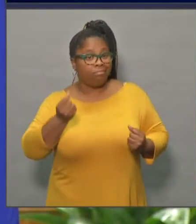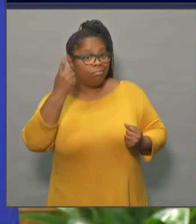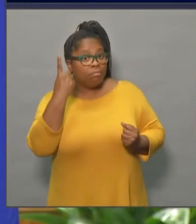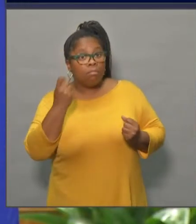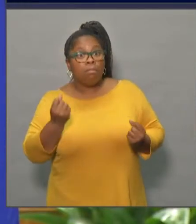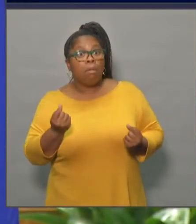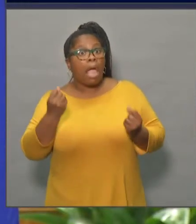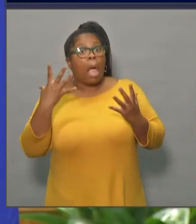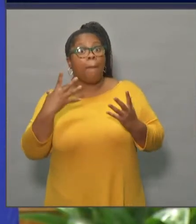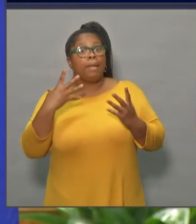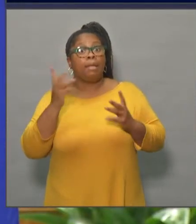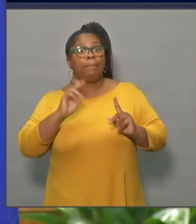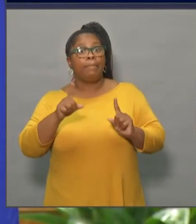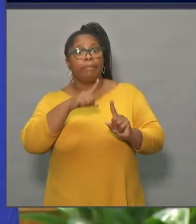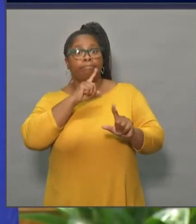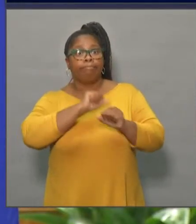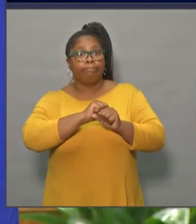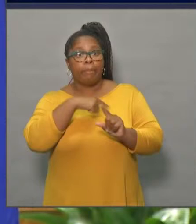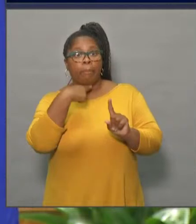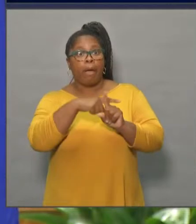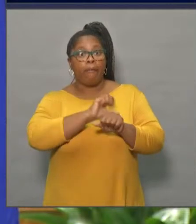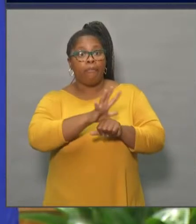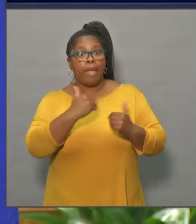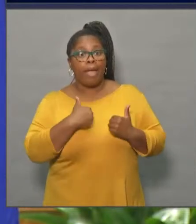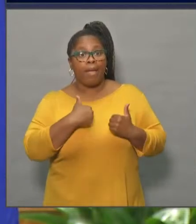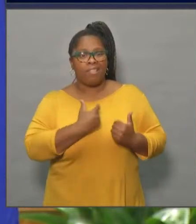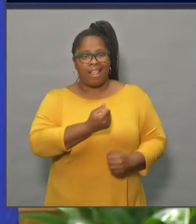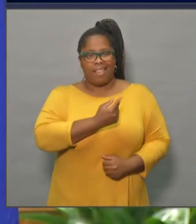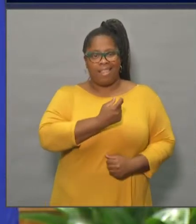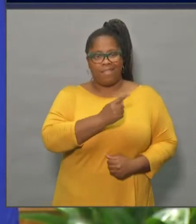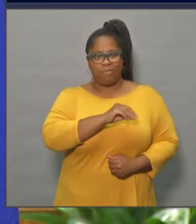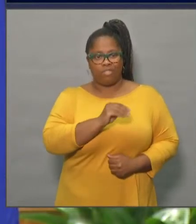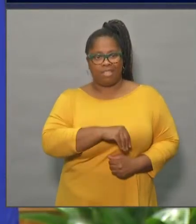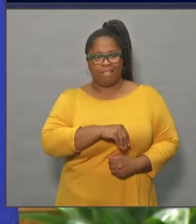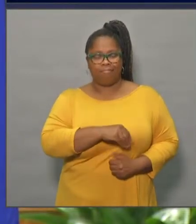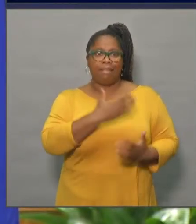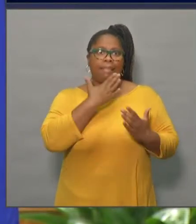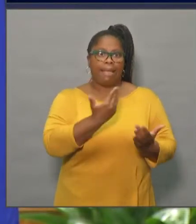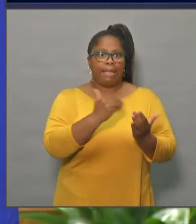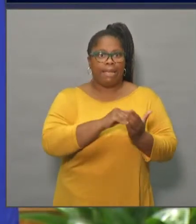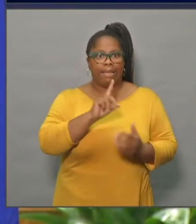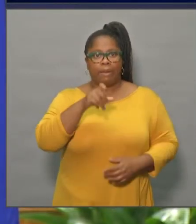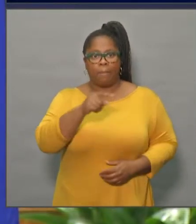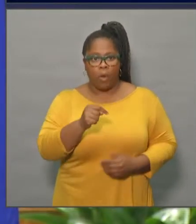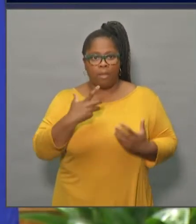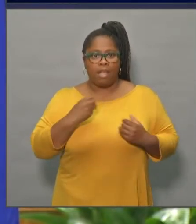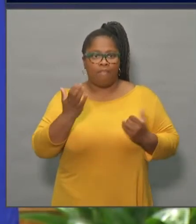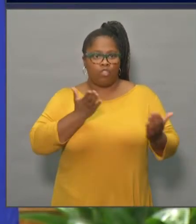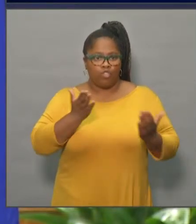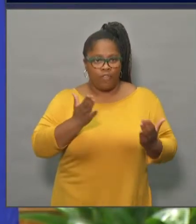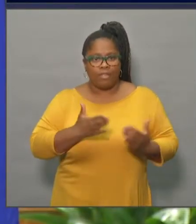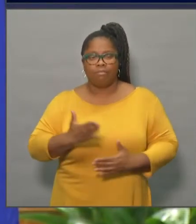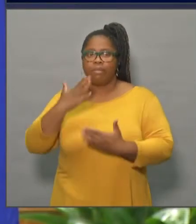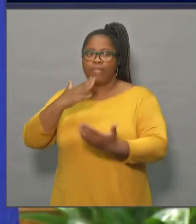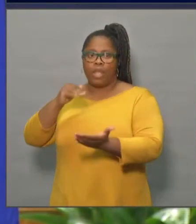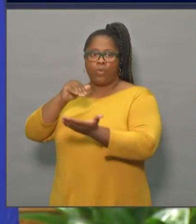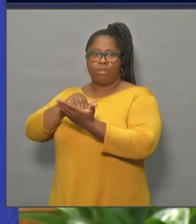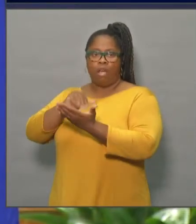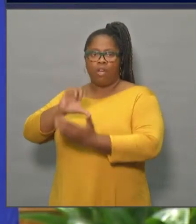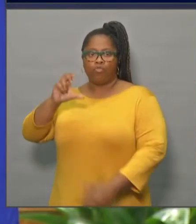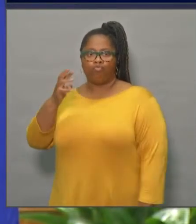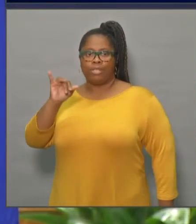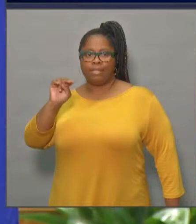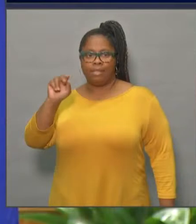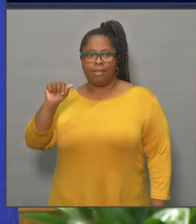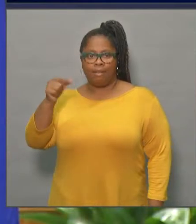of the people who were tested were positive. I want to again thank the Department of Health Services and Dr. Christina Galley for doing